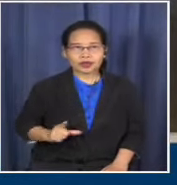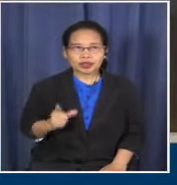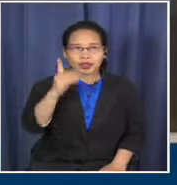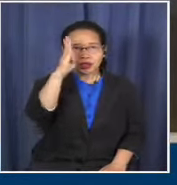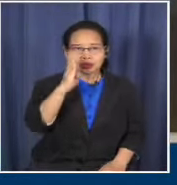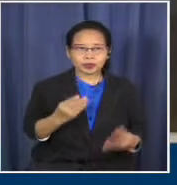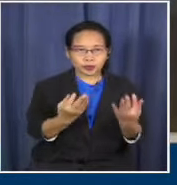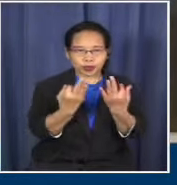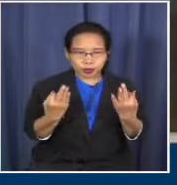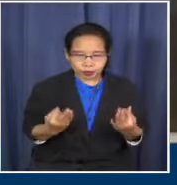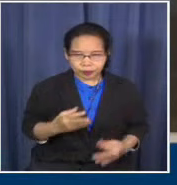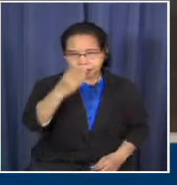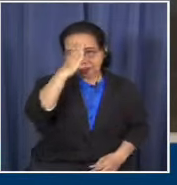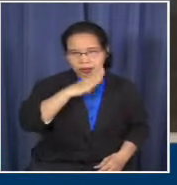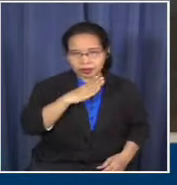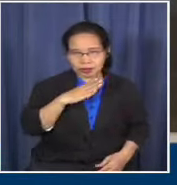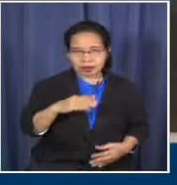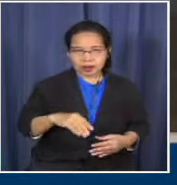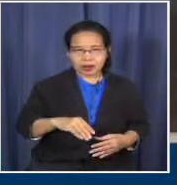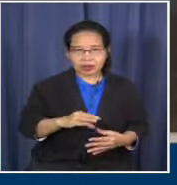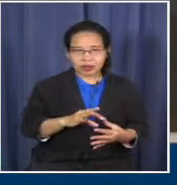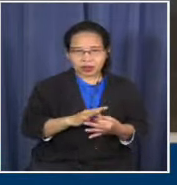nostrils,